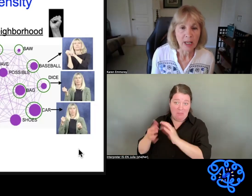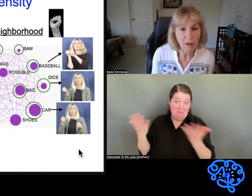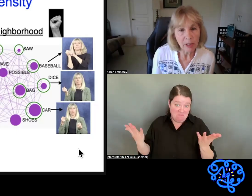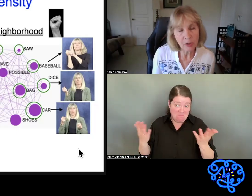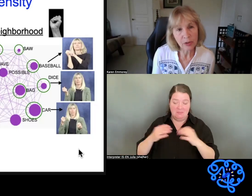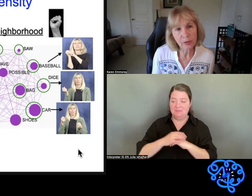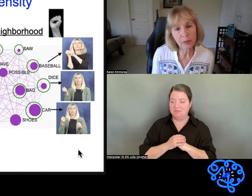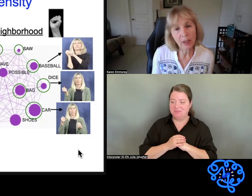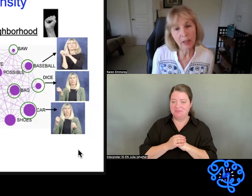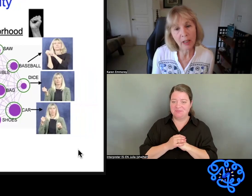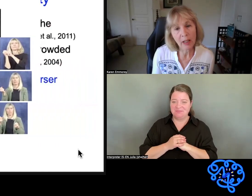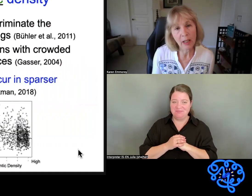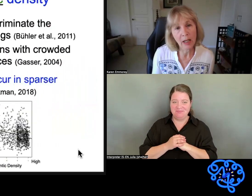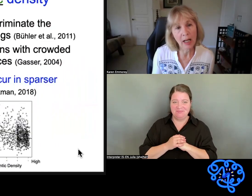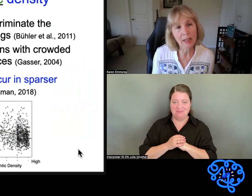So now I want to turn to